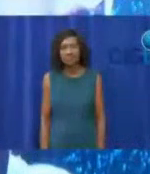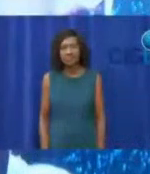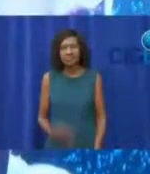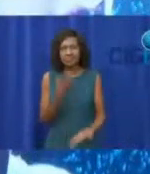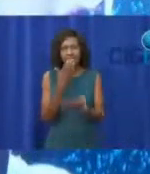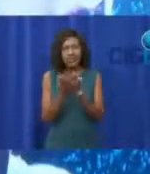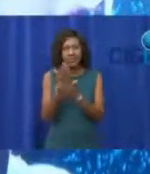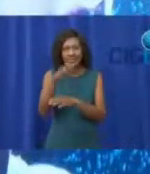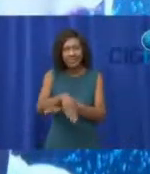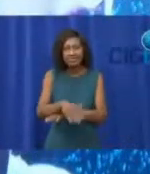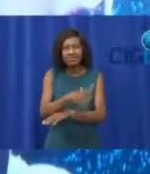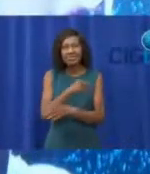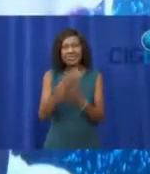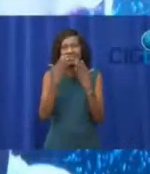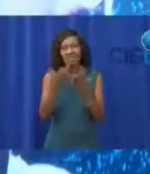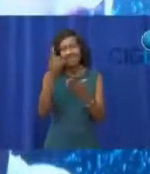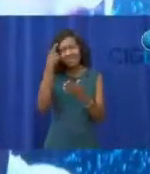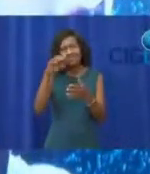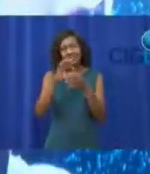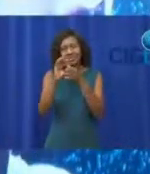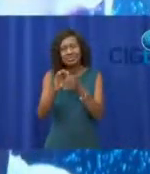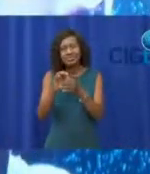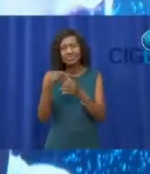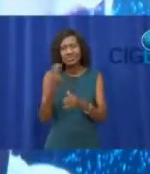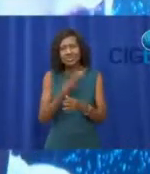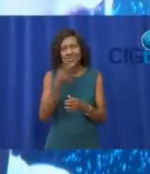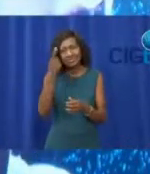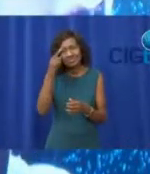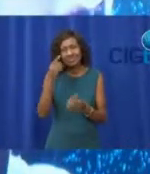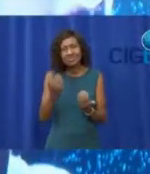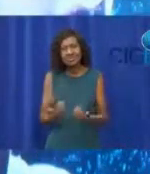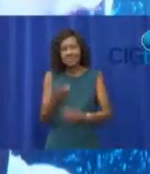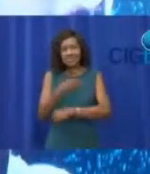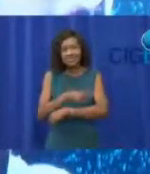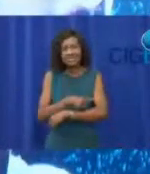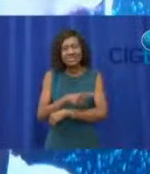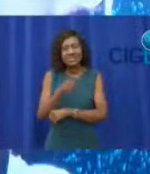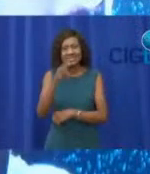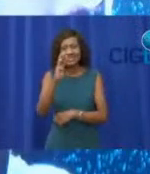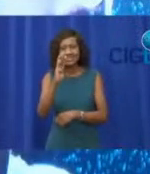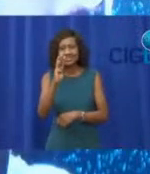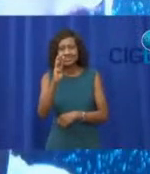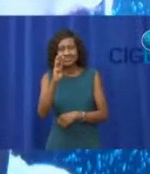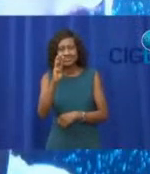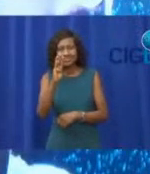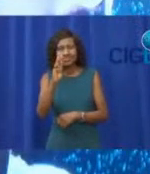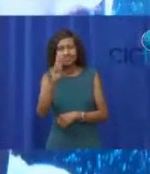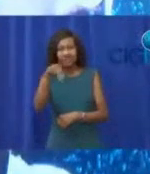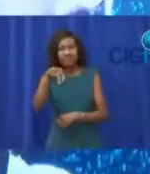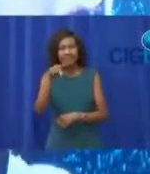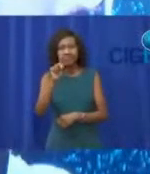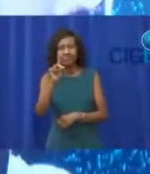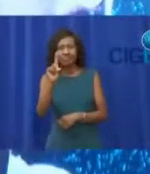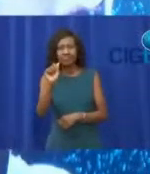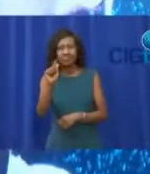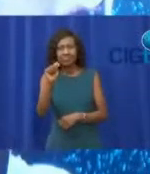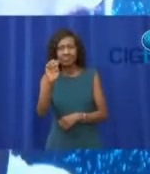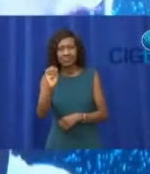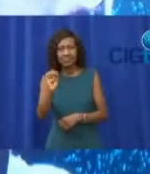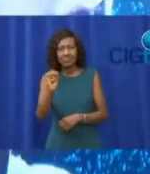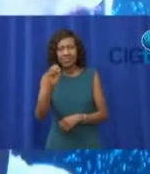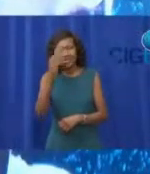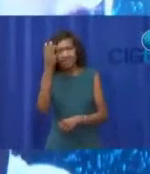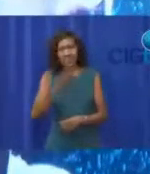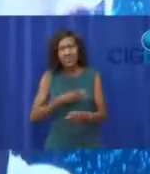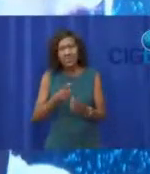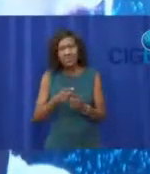Good afternoon, and thank you for joining us for today's coronavirus press briefing. I'm Caroline James, in for Donna Bush. And a warm welcome